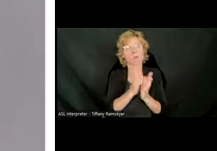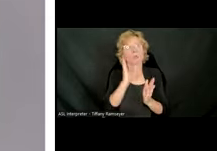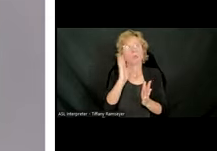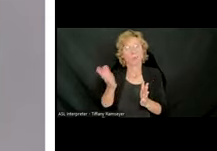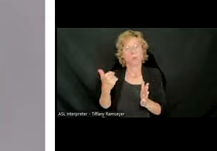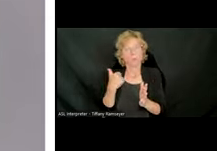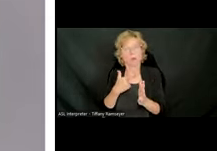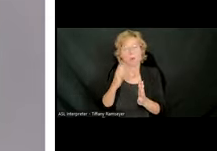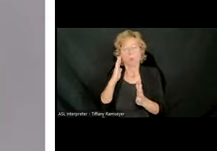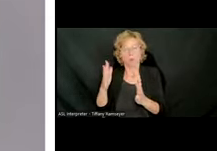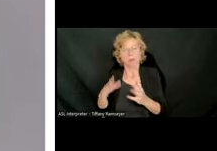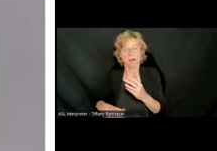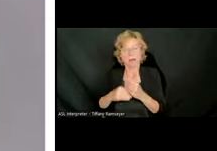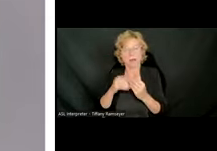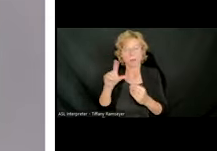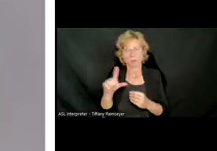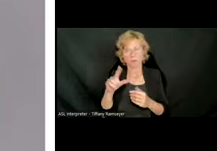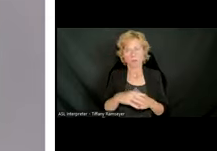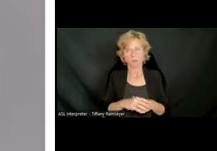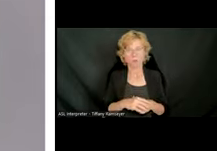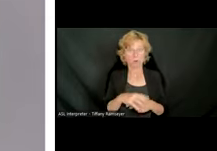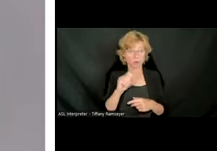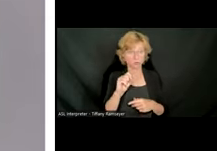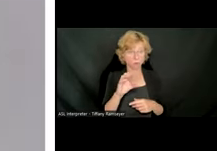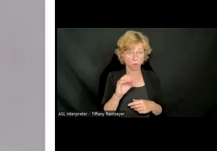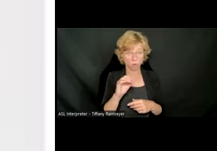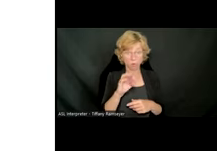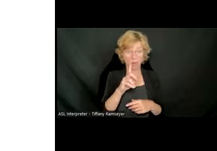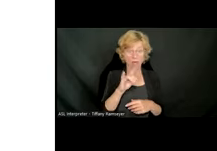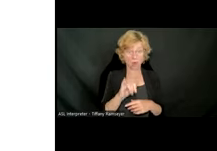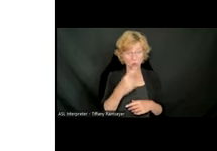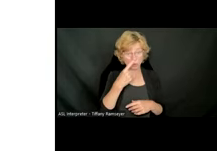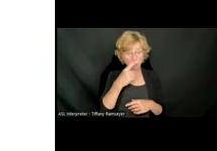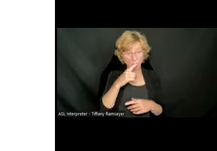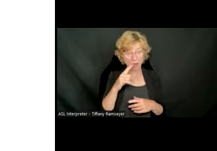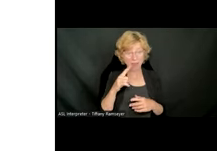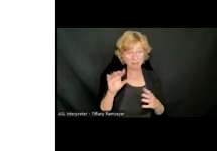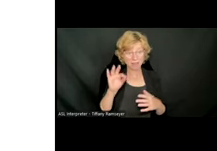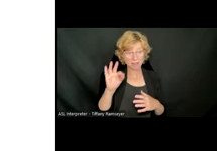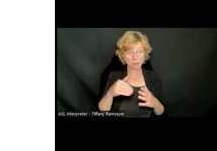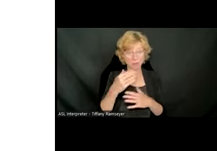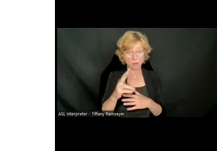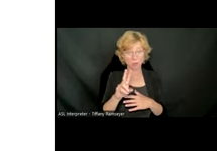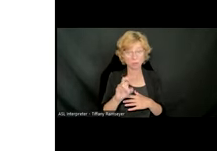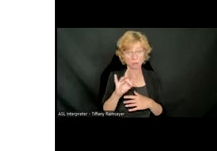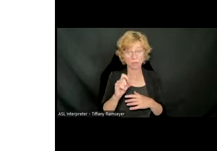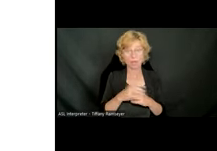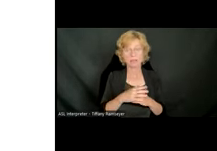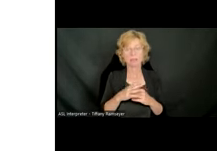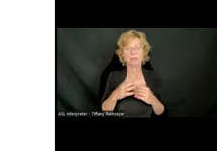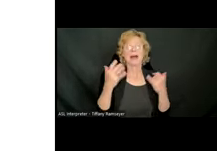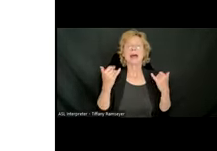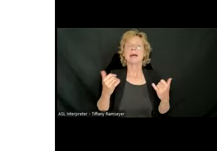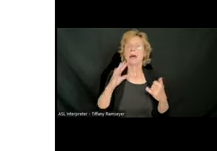So I think we want to jump on a little bit, Ellery, if we can fast forward to the next two slides, if that's okay. So on the next slide, we're going to talk a little bit about what is